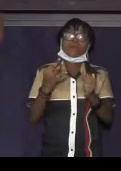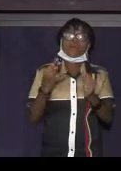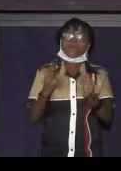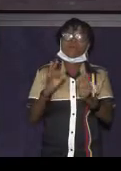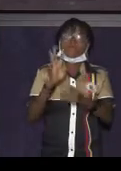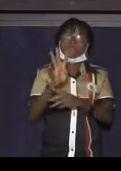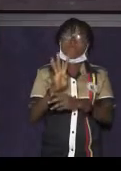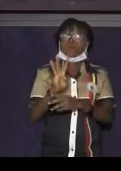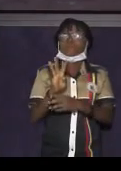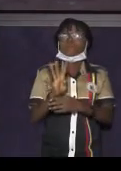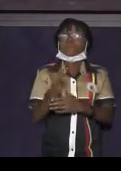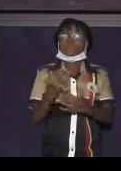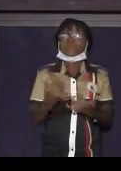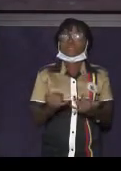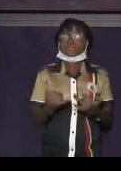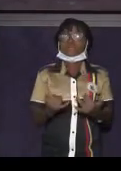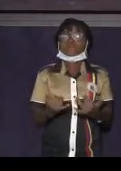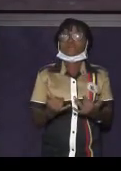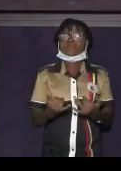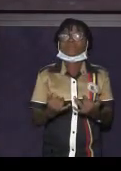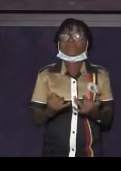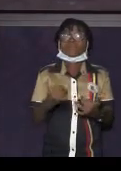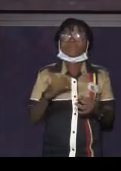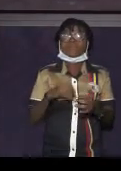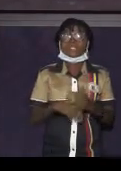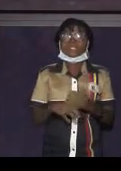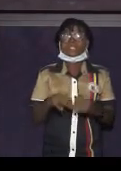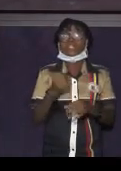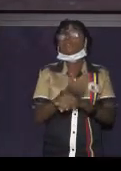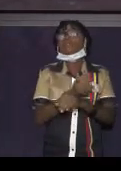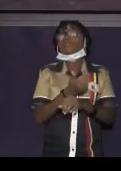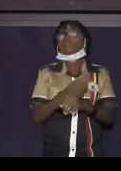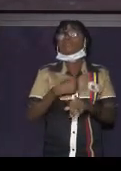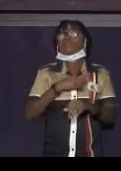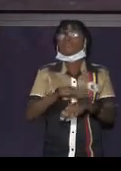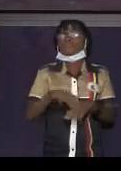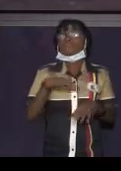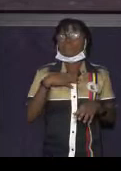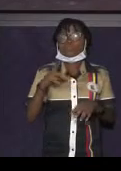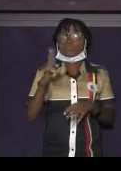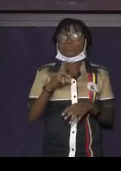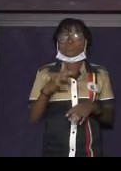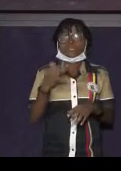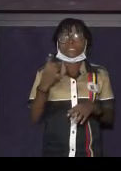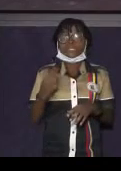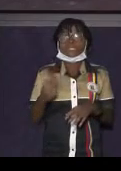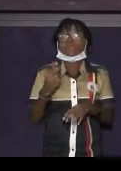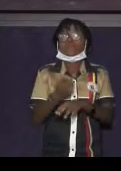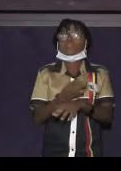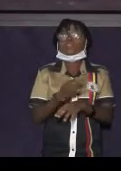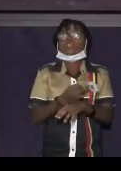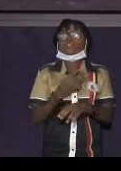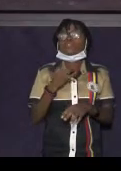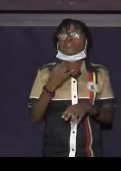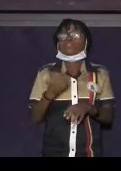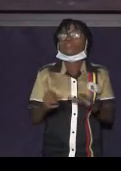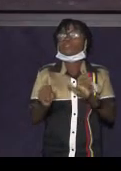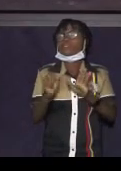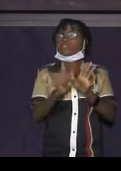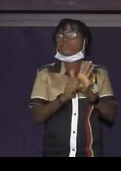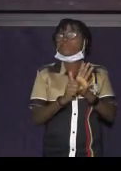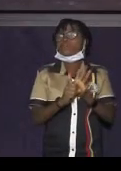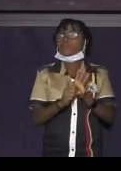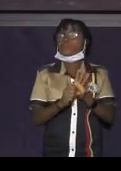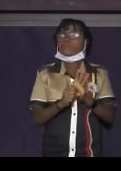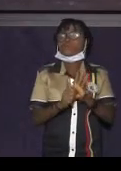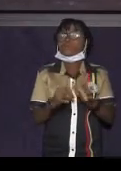of 4. Now, if in algebra I told you we do not use the multiplication symbol, so when we are multiplying a by b by